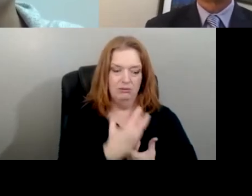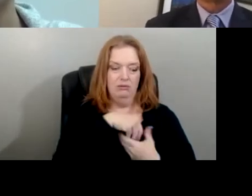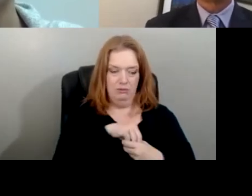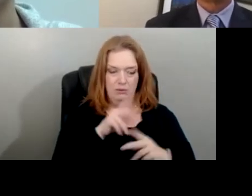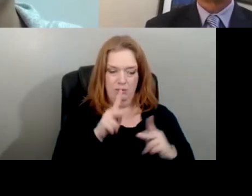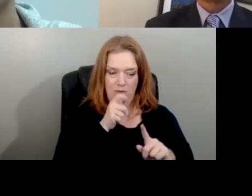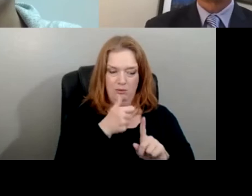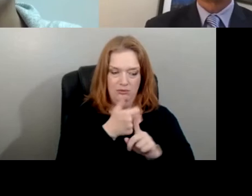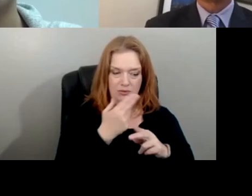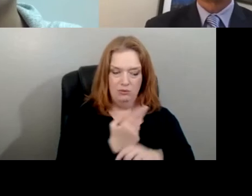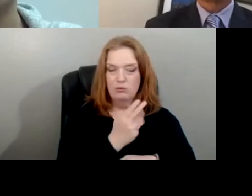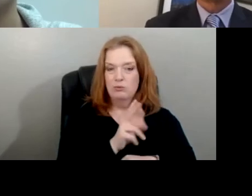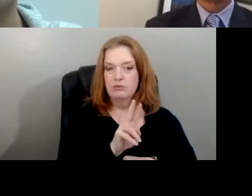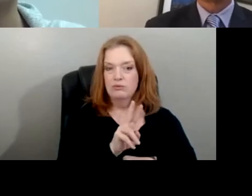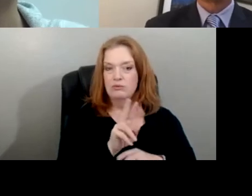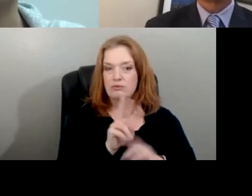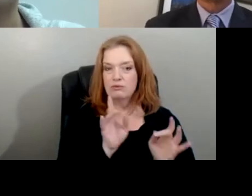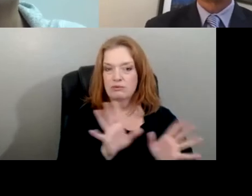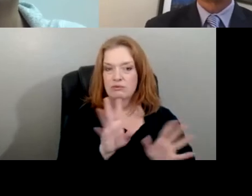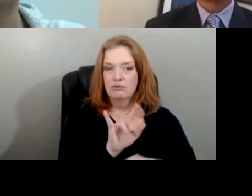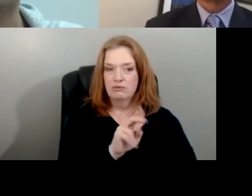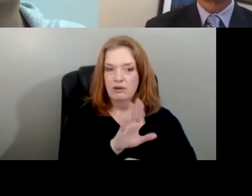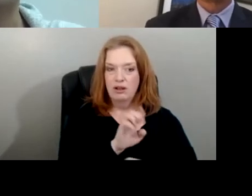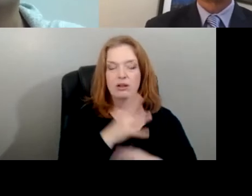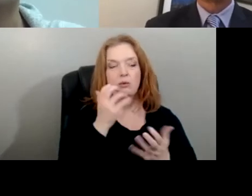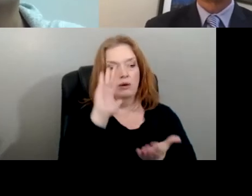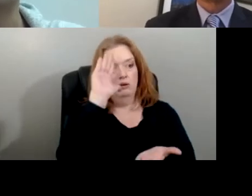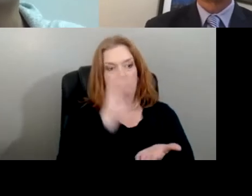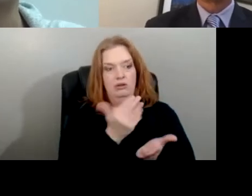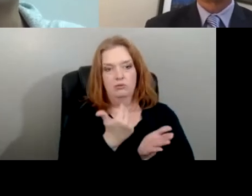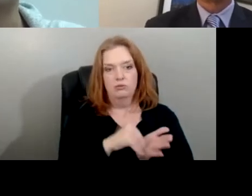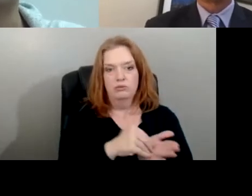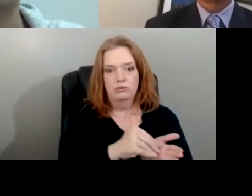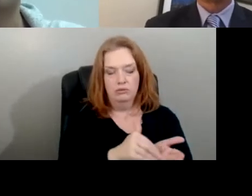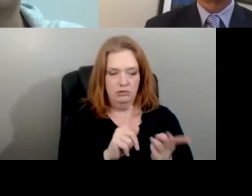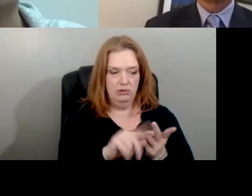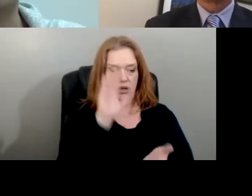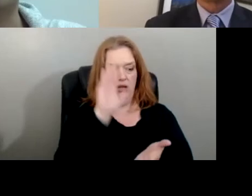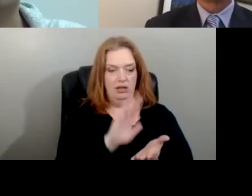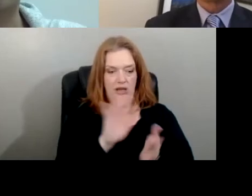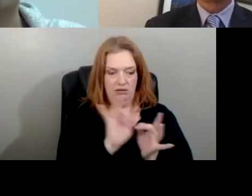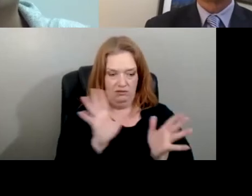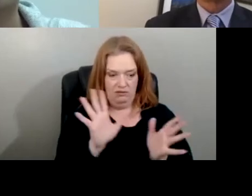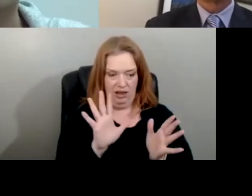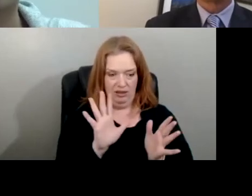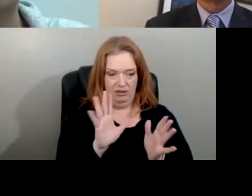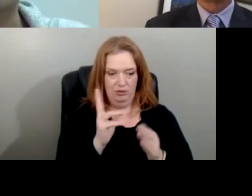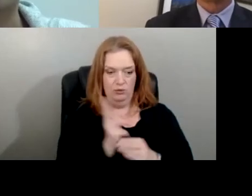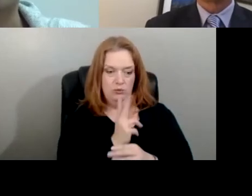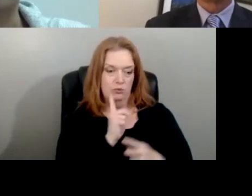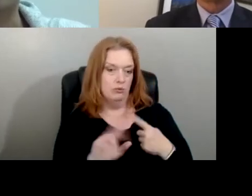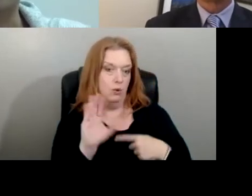lowering recidivism and lowering the use of violence as a tool for coping. That stuff